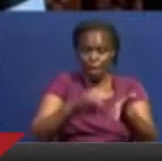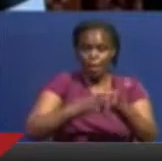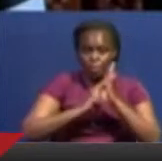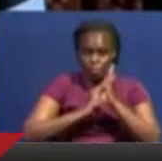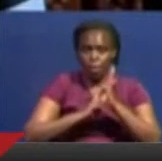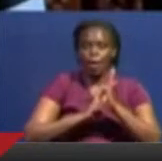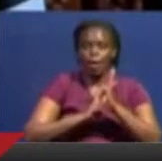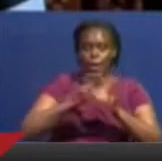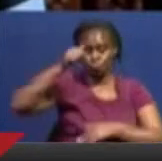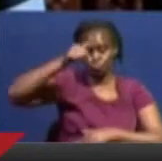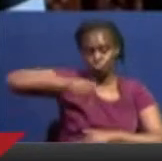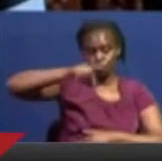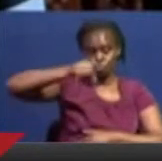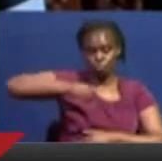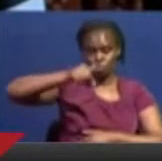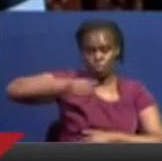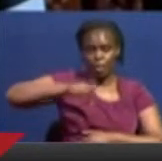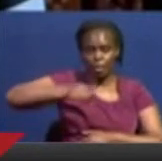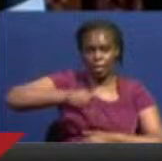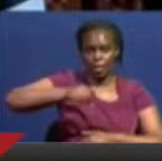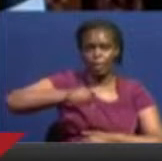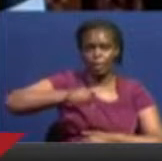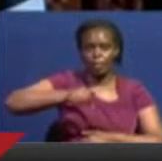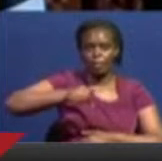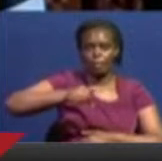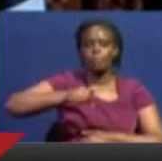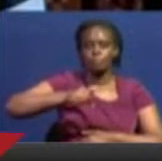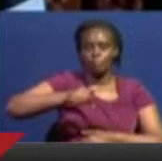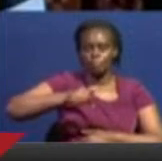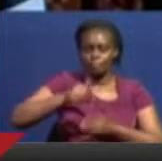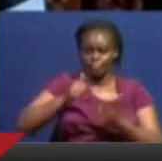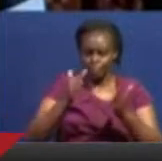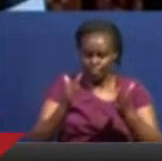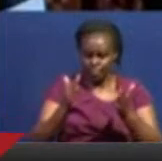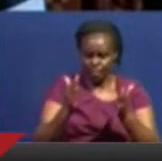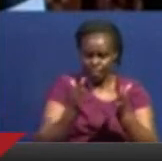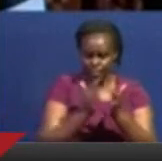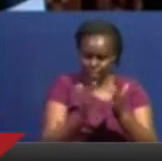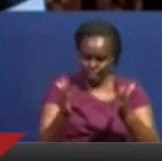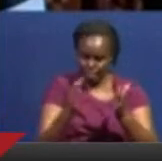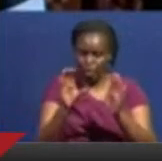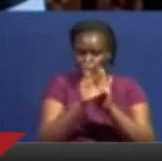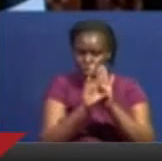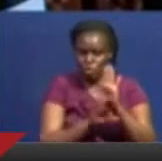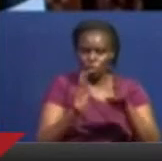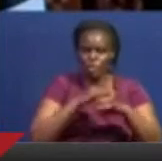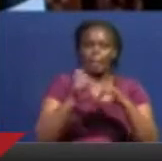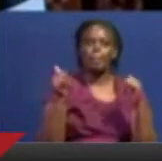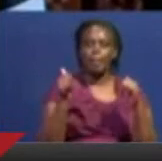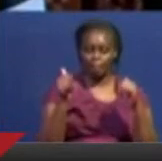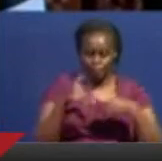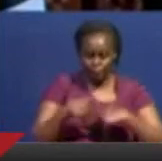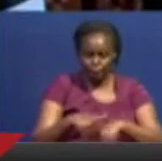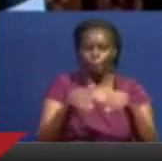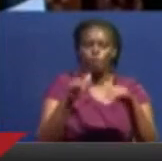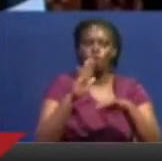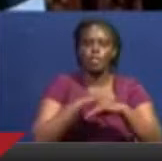to take today on the nomination is within the constitutional timeline provided for in